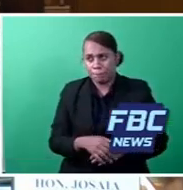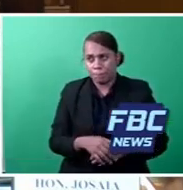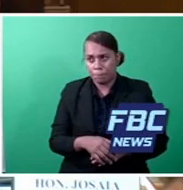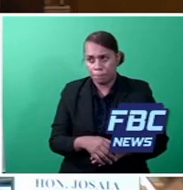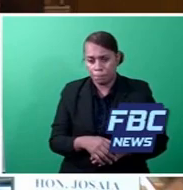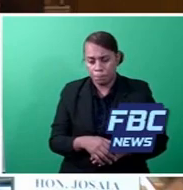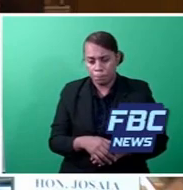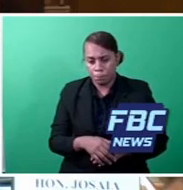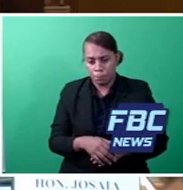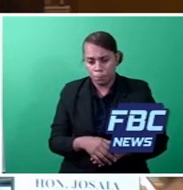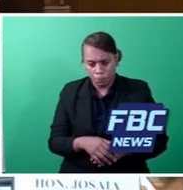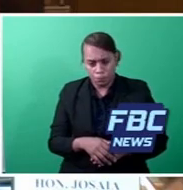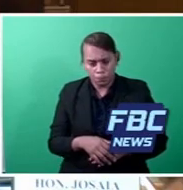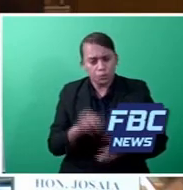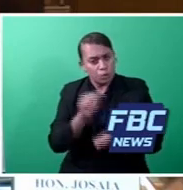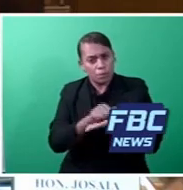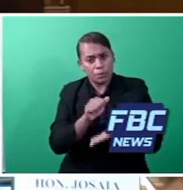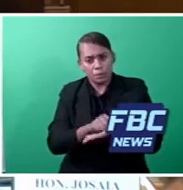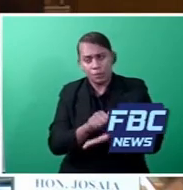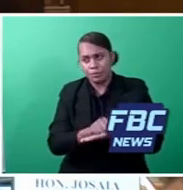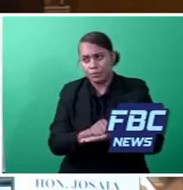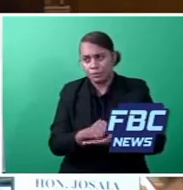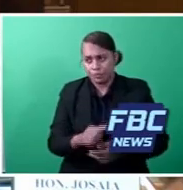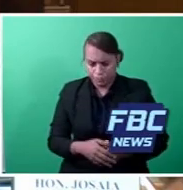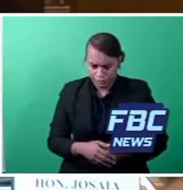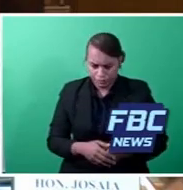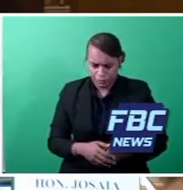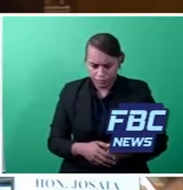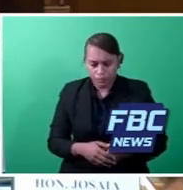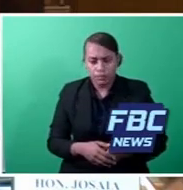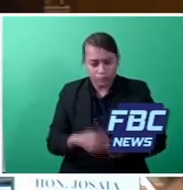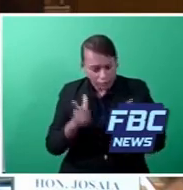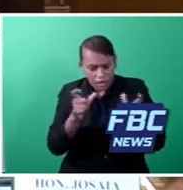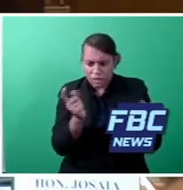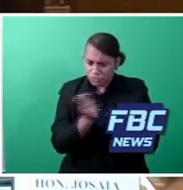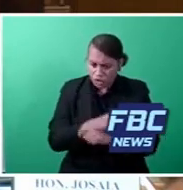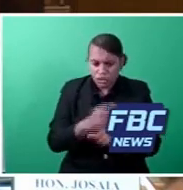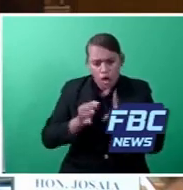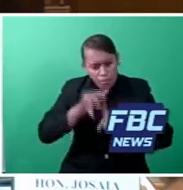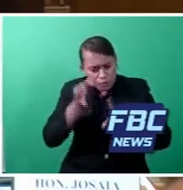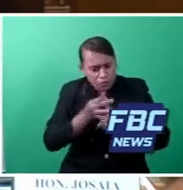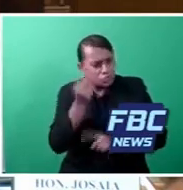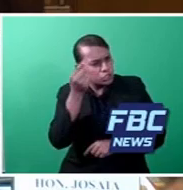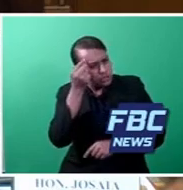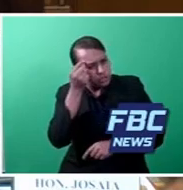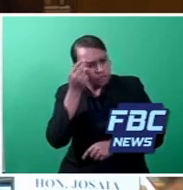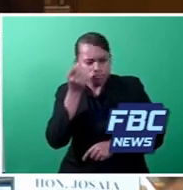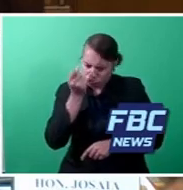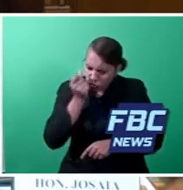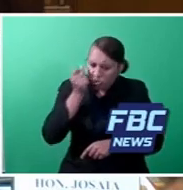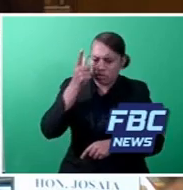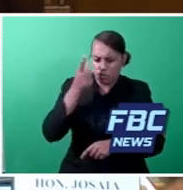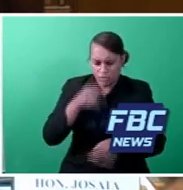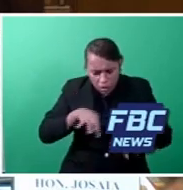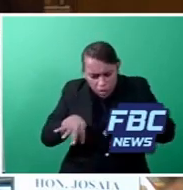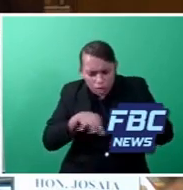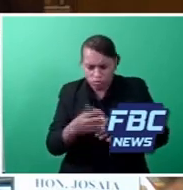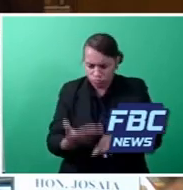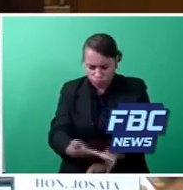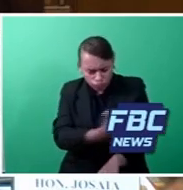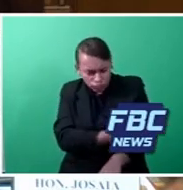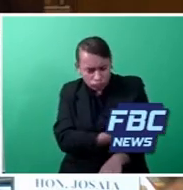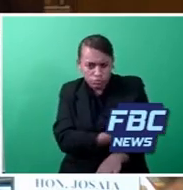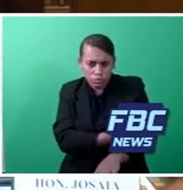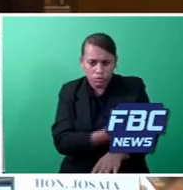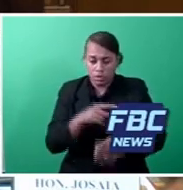cross-sectorial response to climate change, improve our ability to understand it, plan for it, avert risks and help us to unlock new